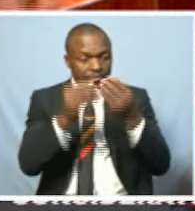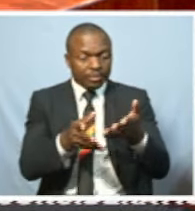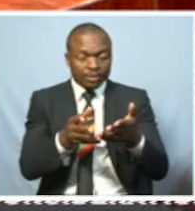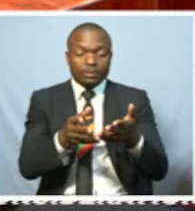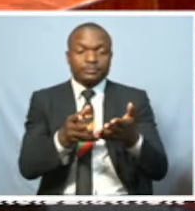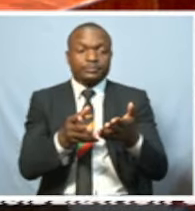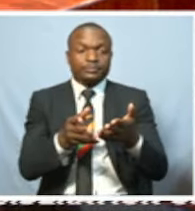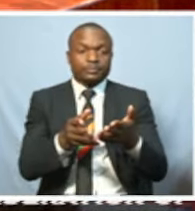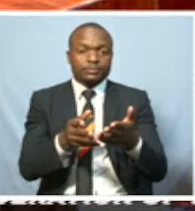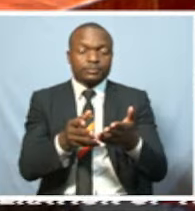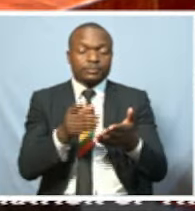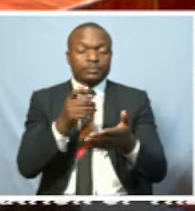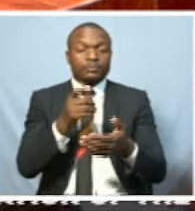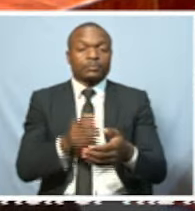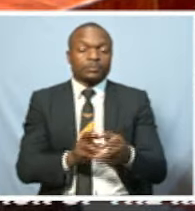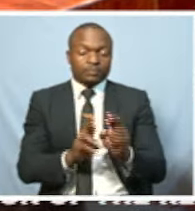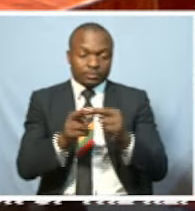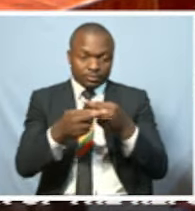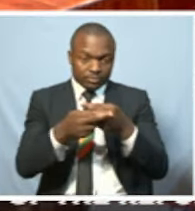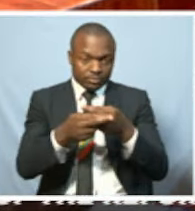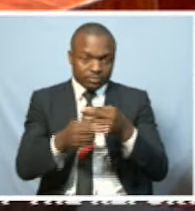a reconciled